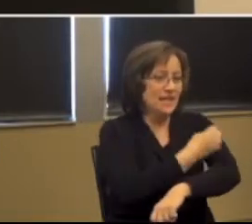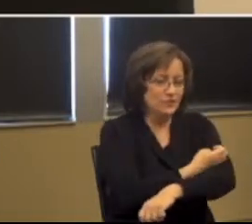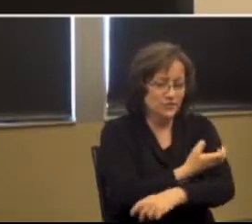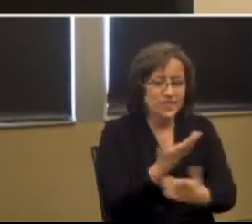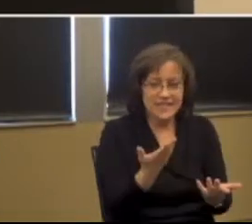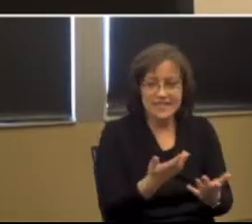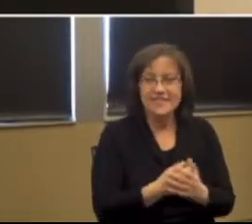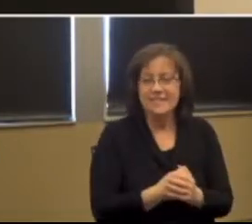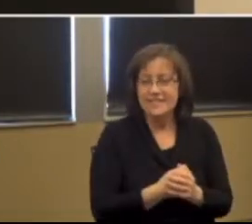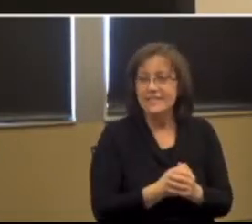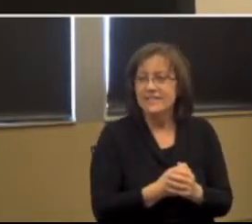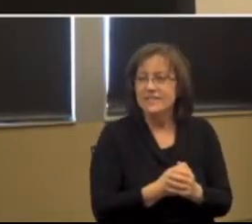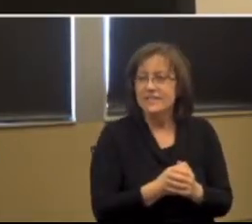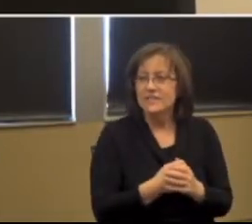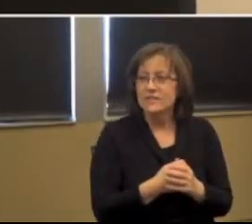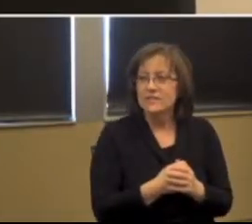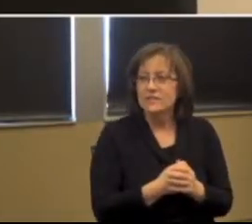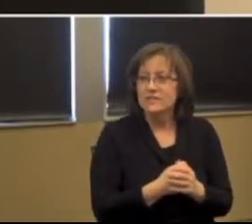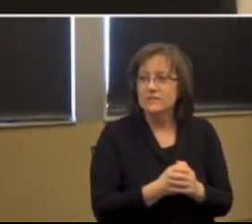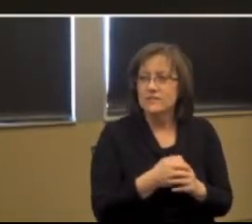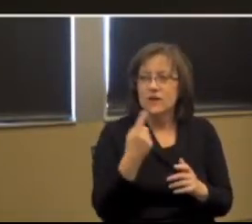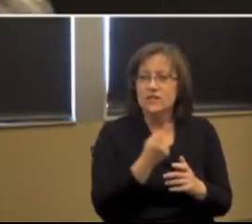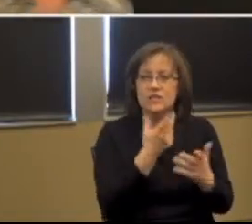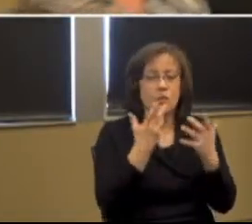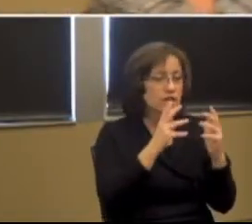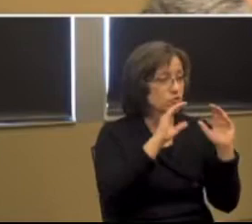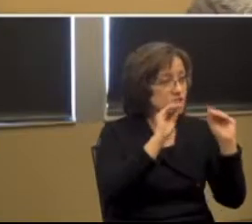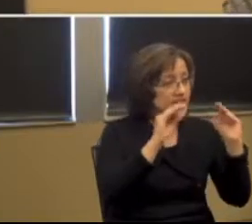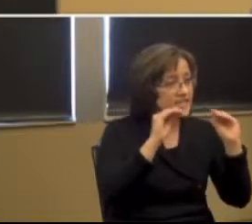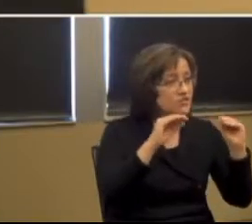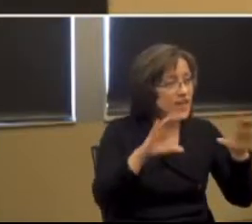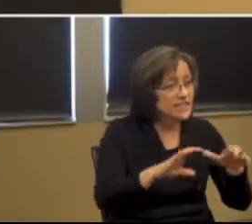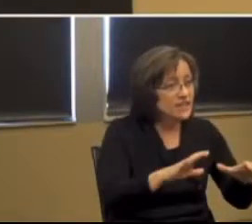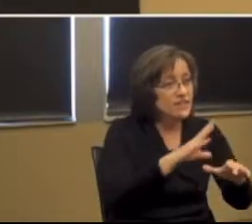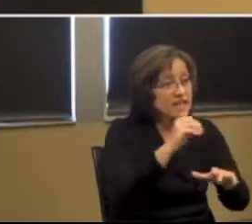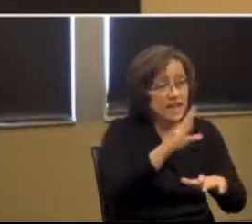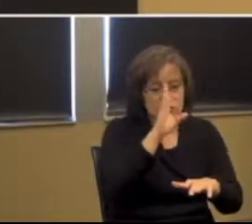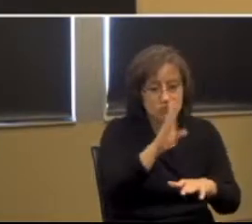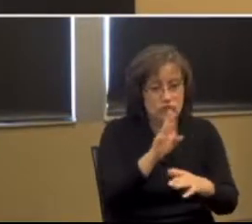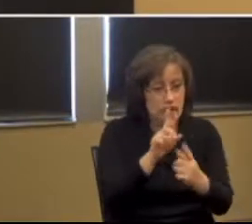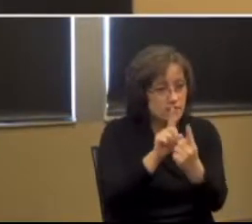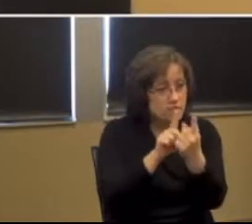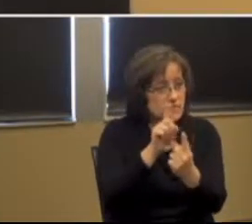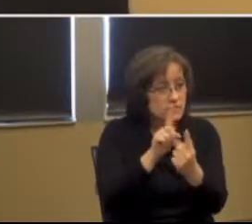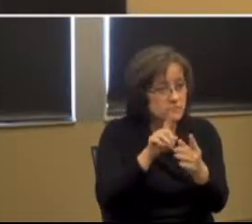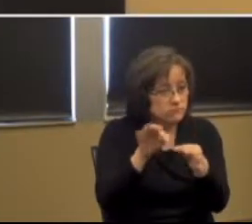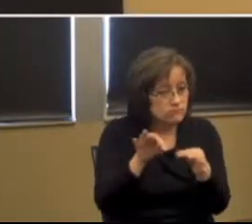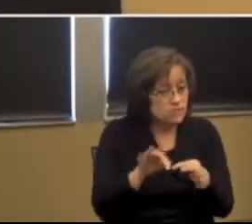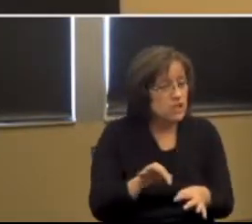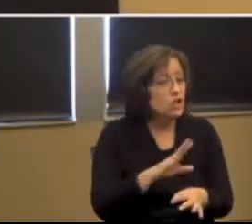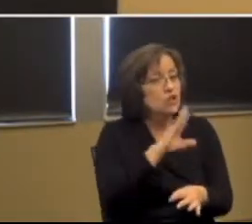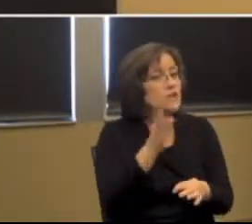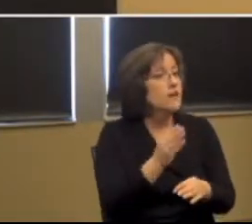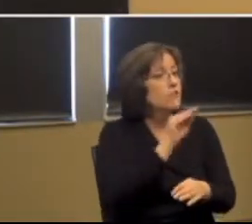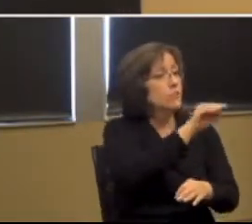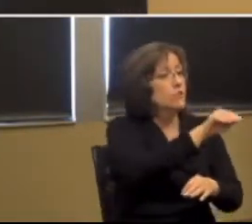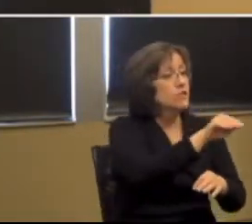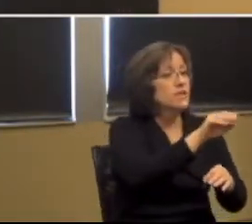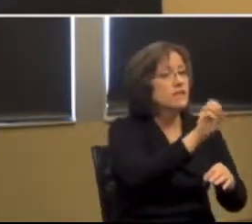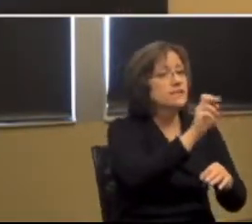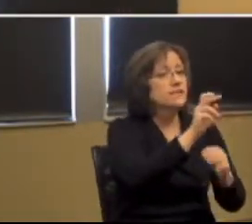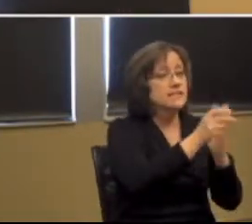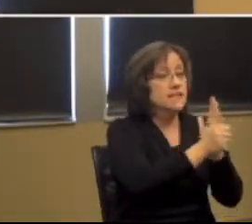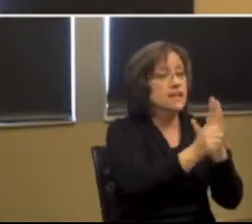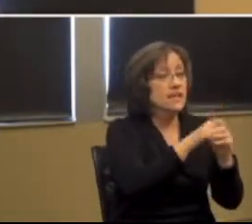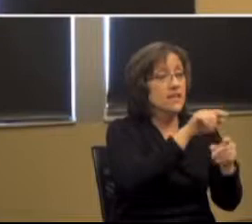So first, you always want to teach that activity in direct instruction. So you want to make sure that you never put a skill in that work